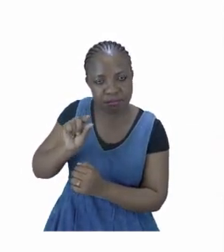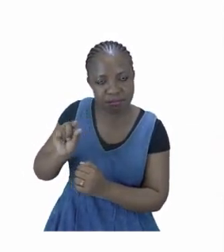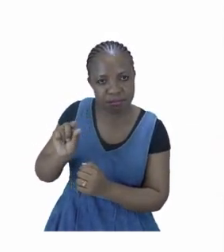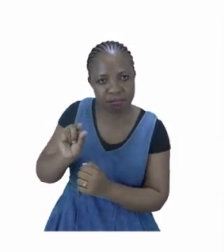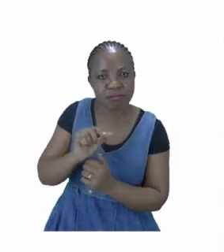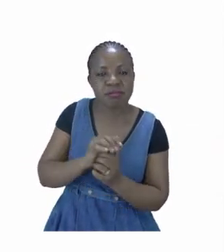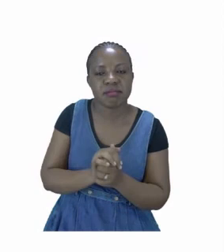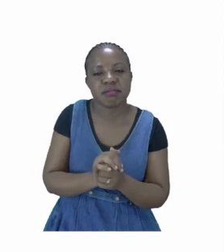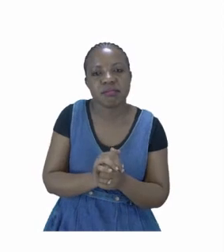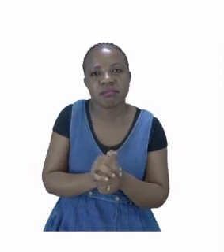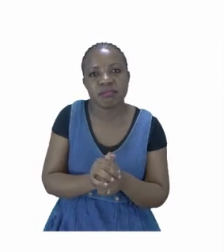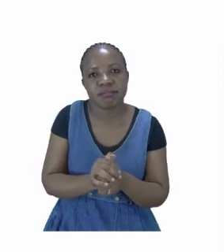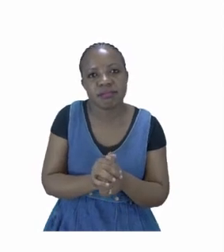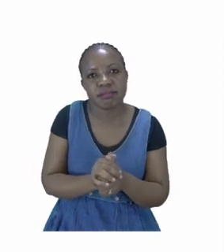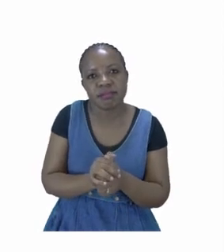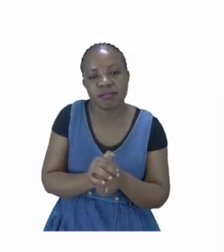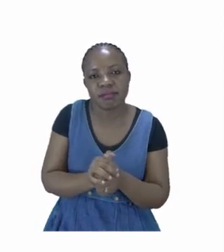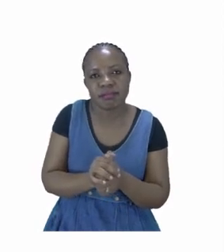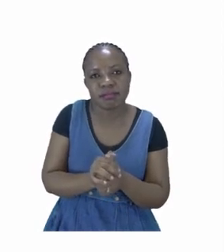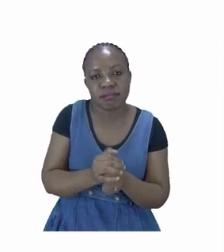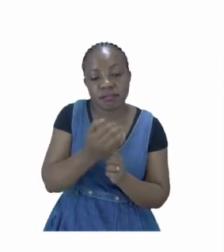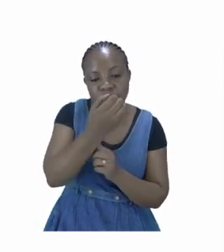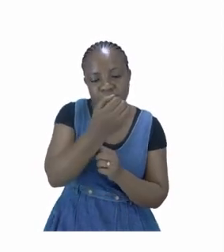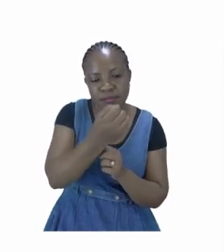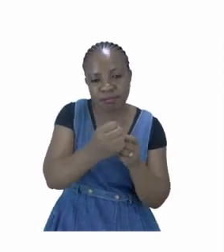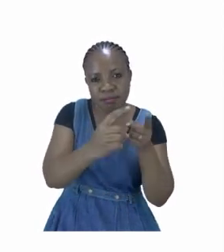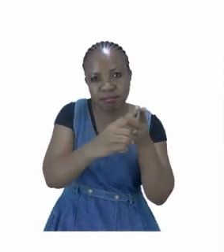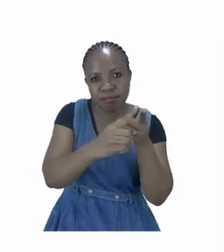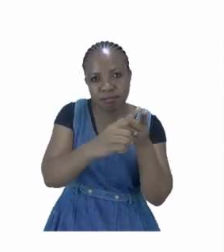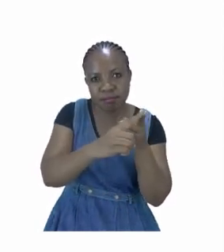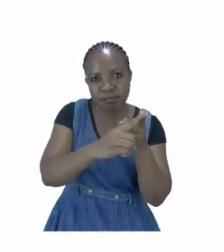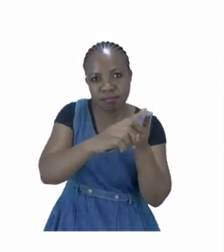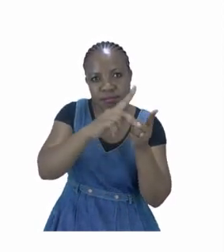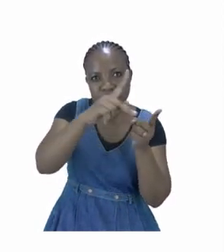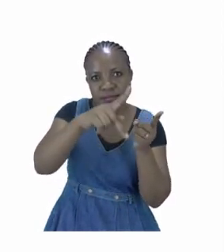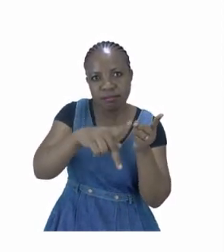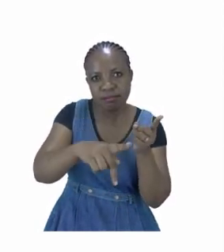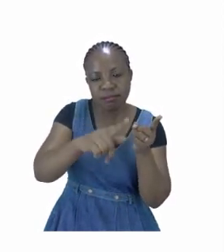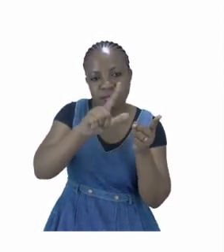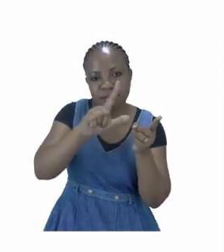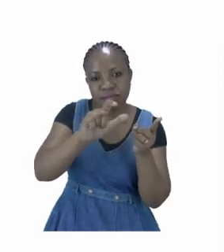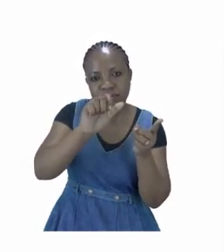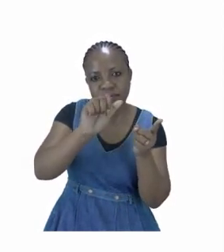can see. We have the word splat,